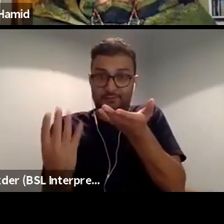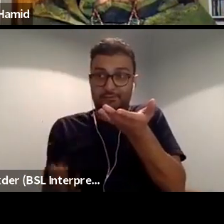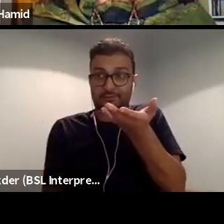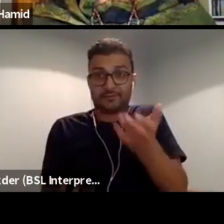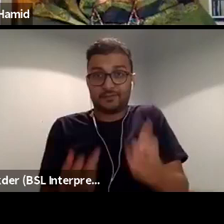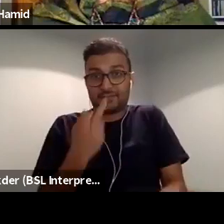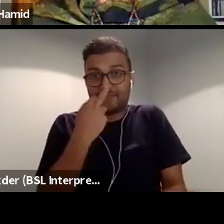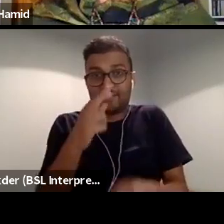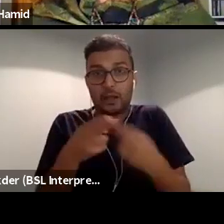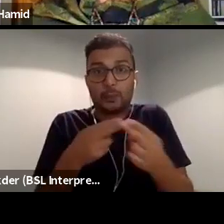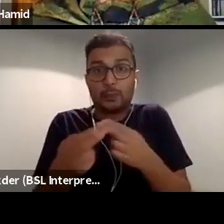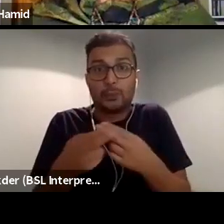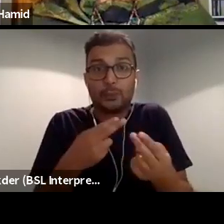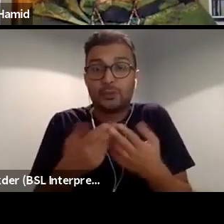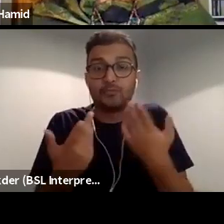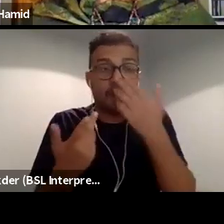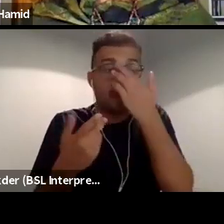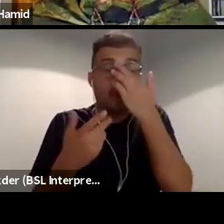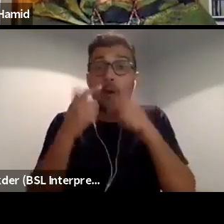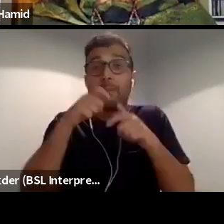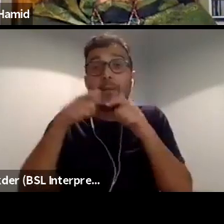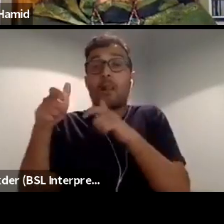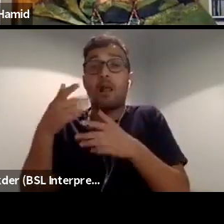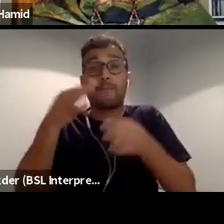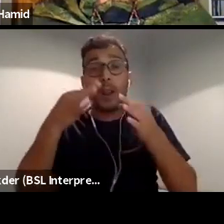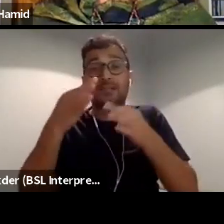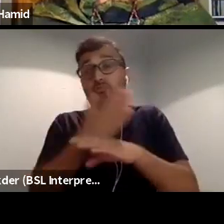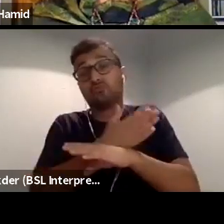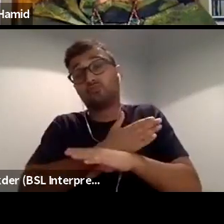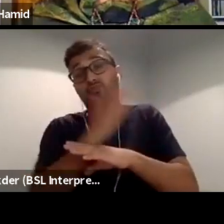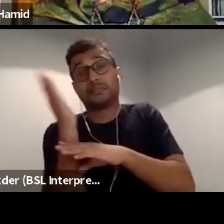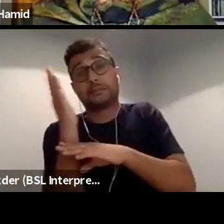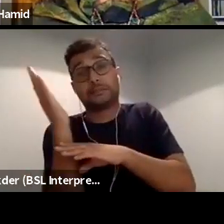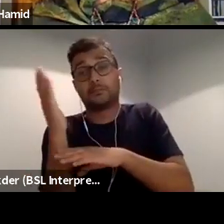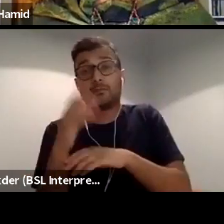right wing who go out of their way to